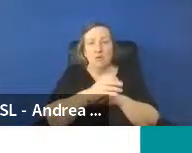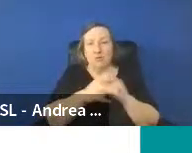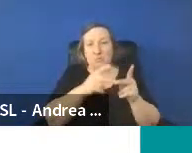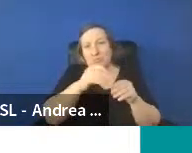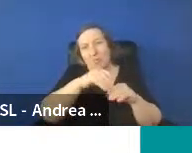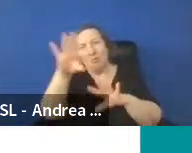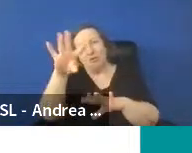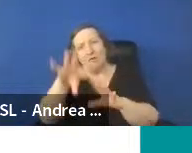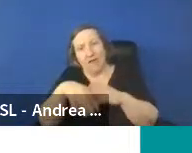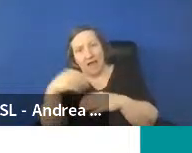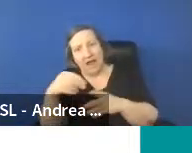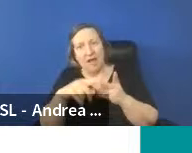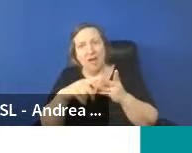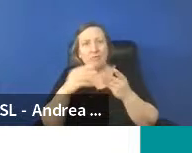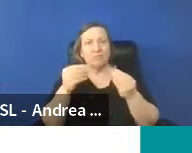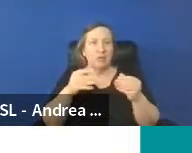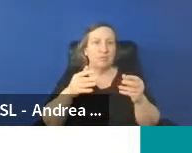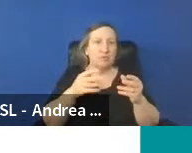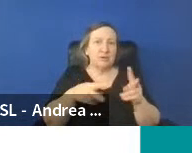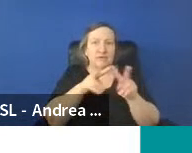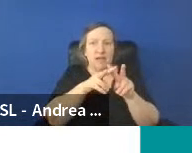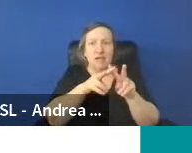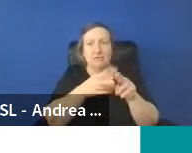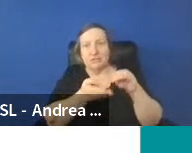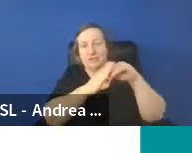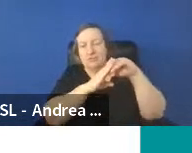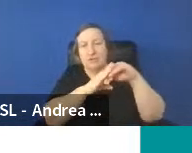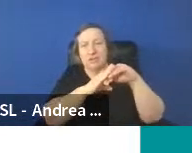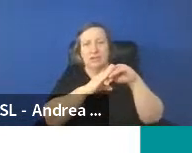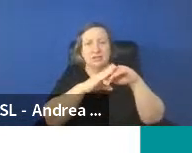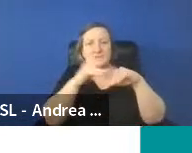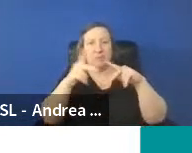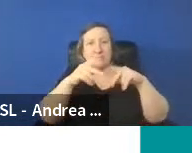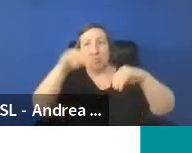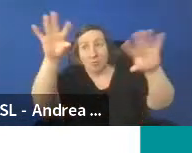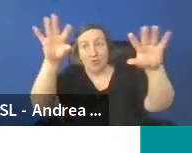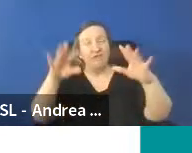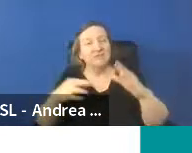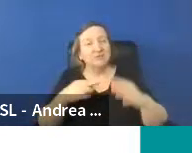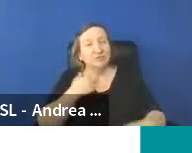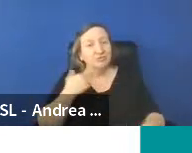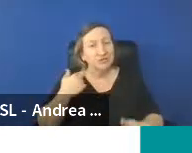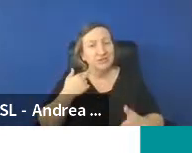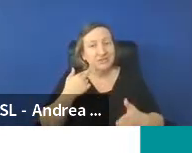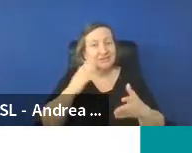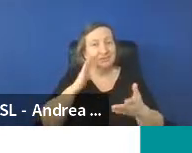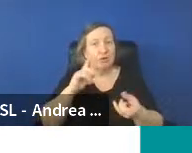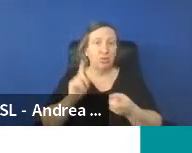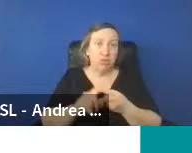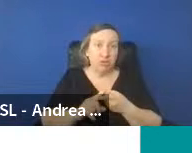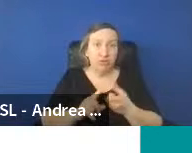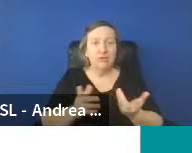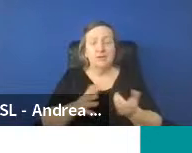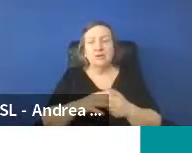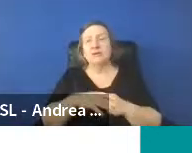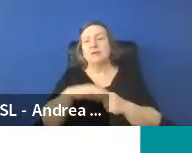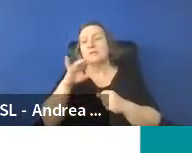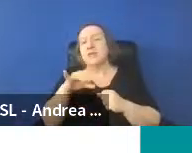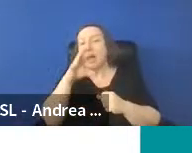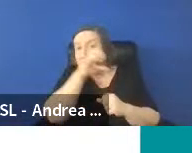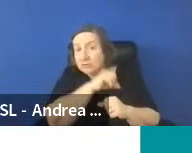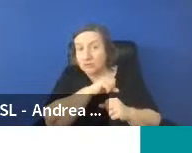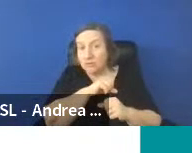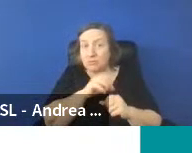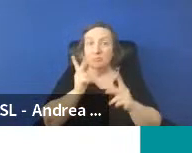occur as property values increase. That's a risk. And so this basically assumes that that will